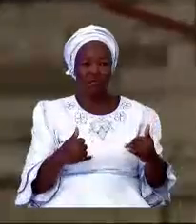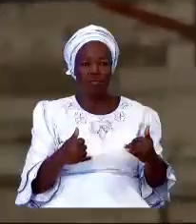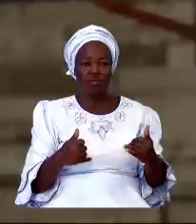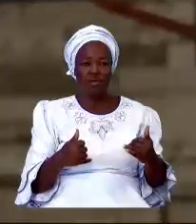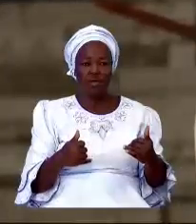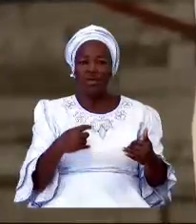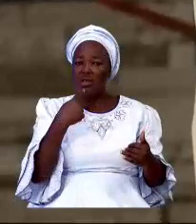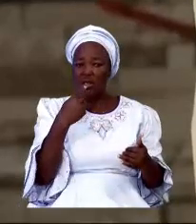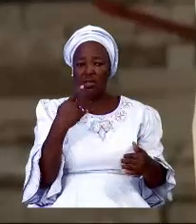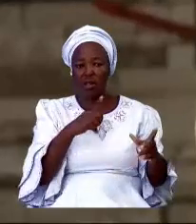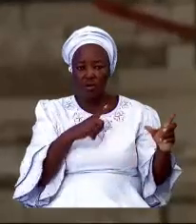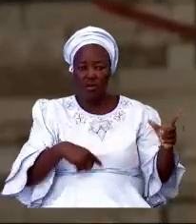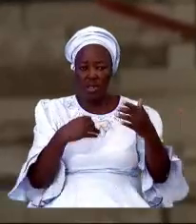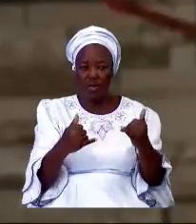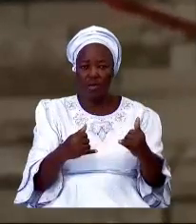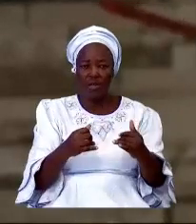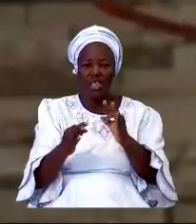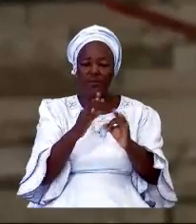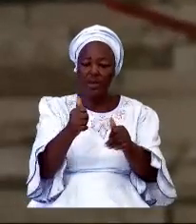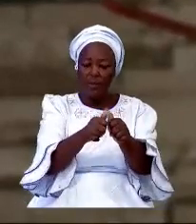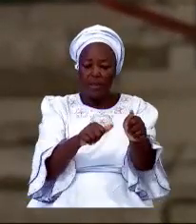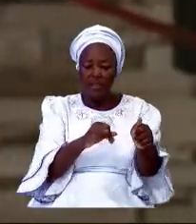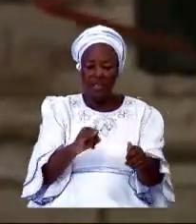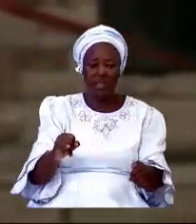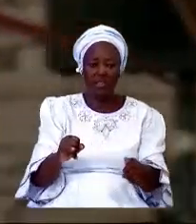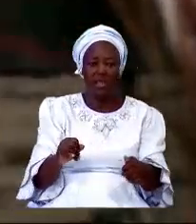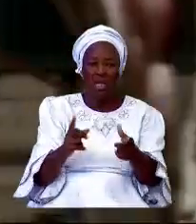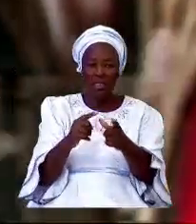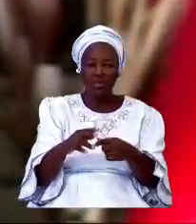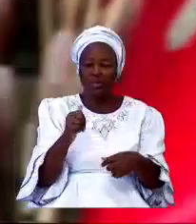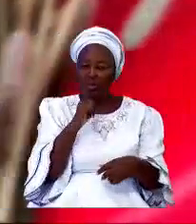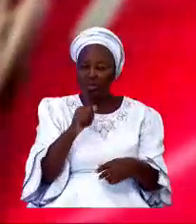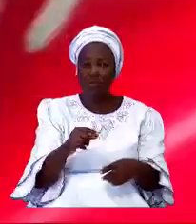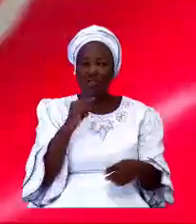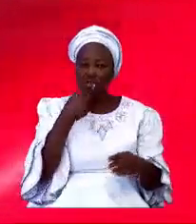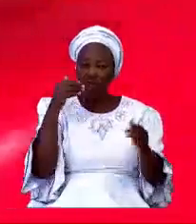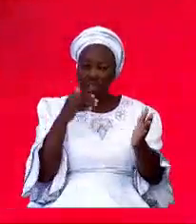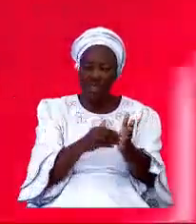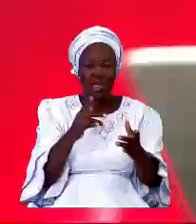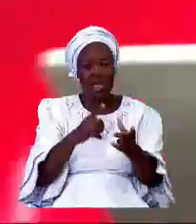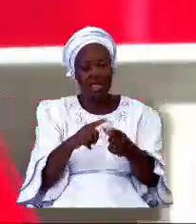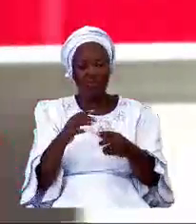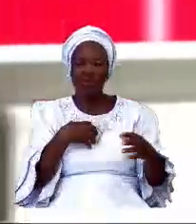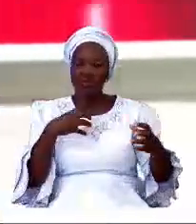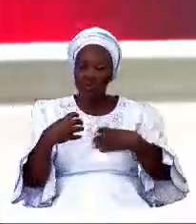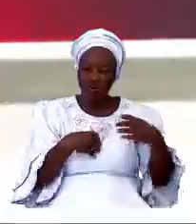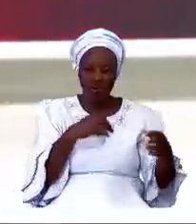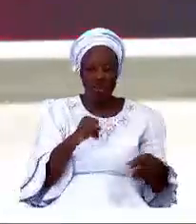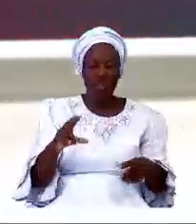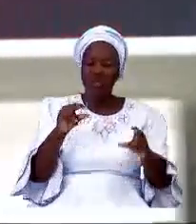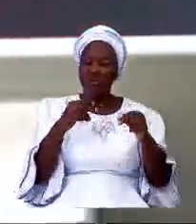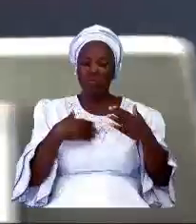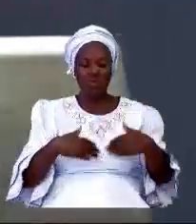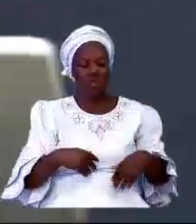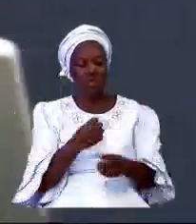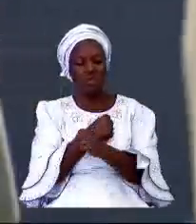away. Tell the Lord, if you are backsliding and you are lukewarm and you